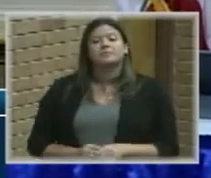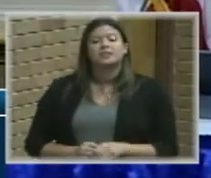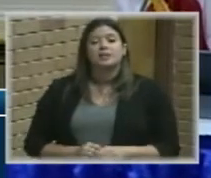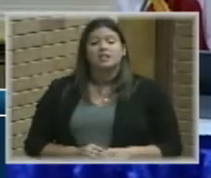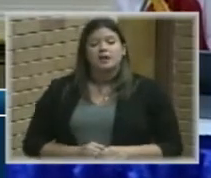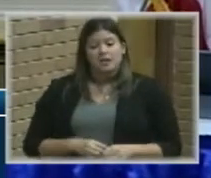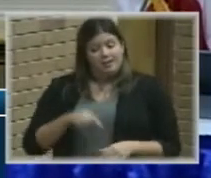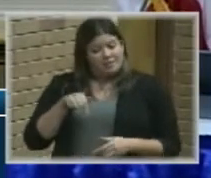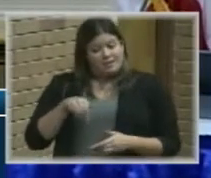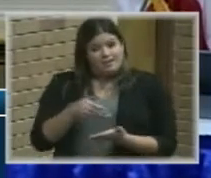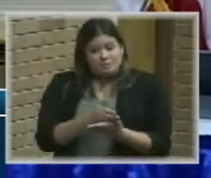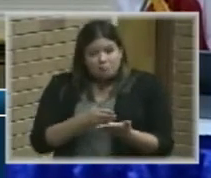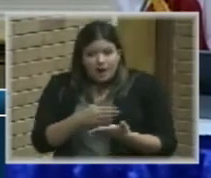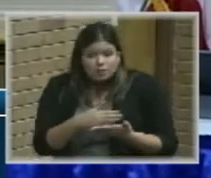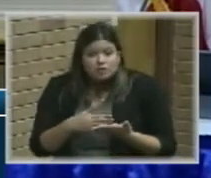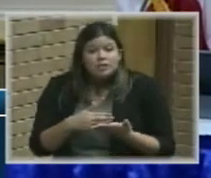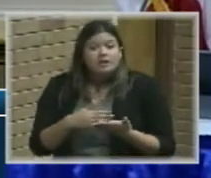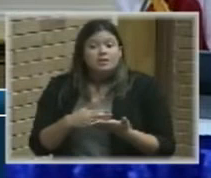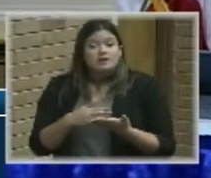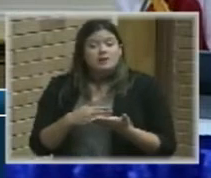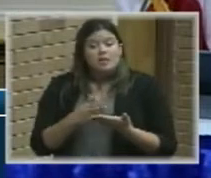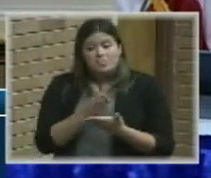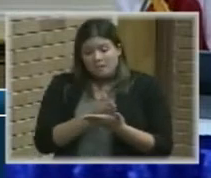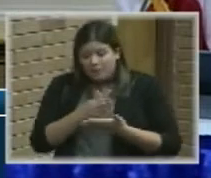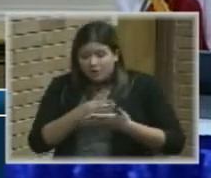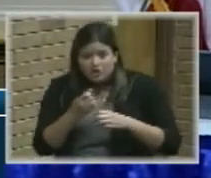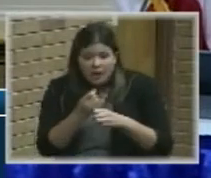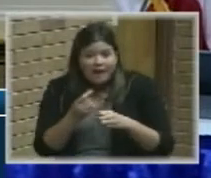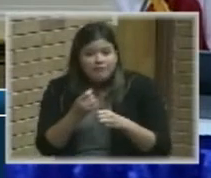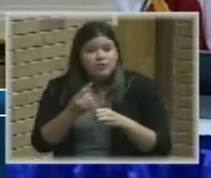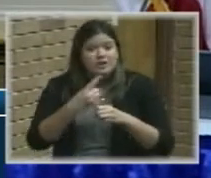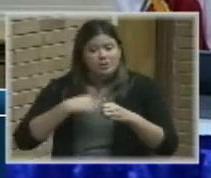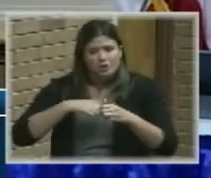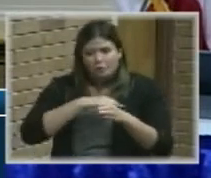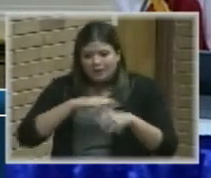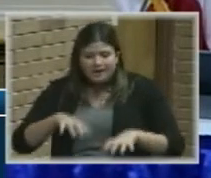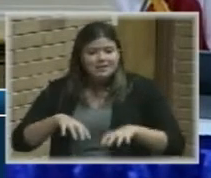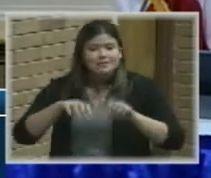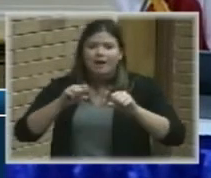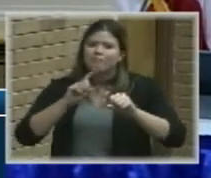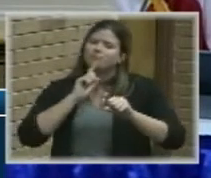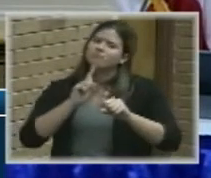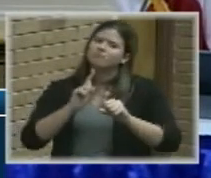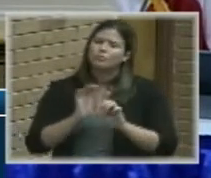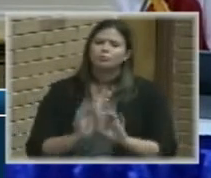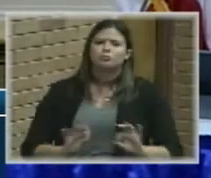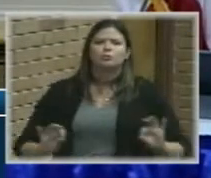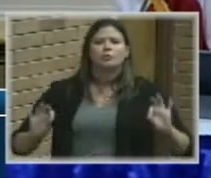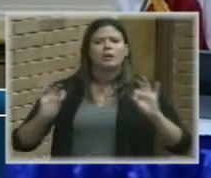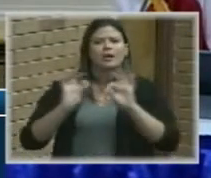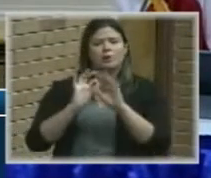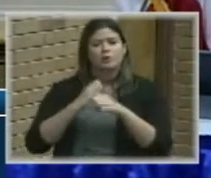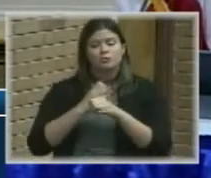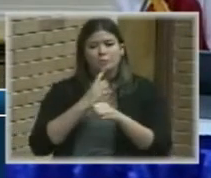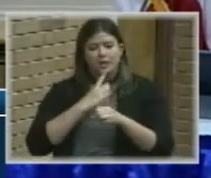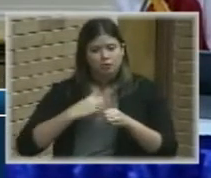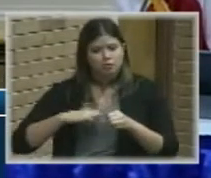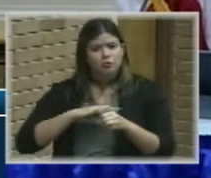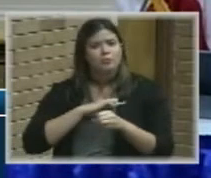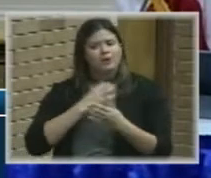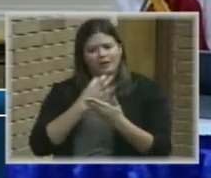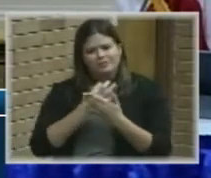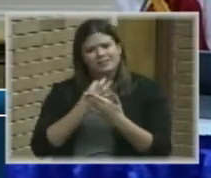this budget and the budget that we adopt each year is critical in ensuring that we remain fiscally